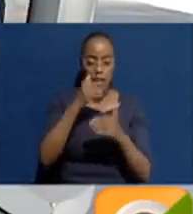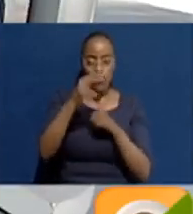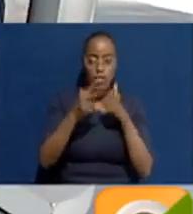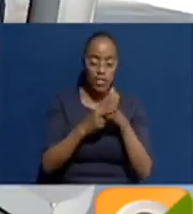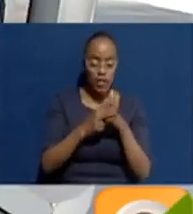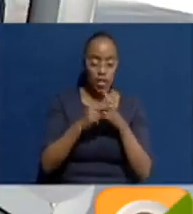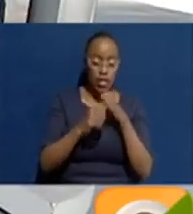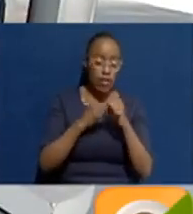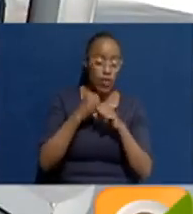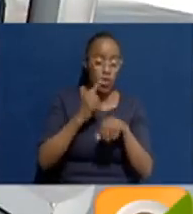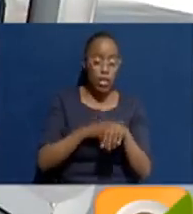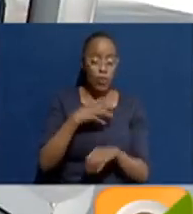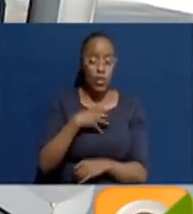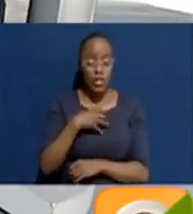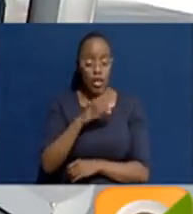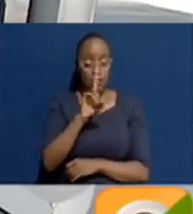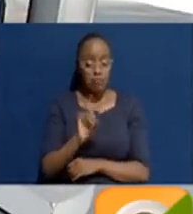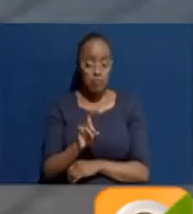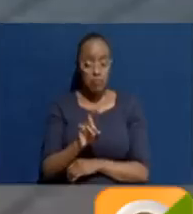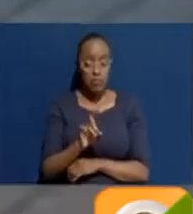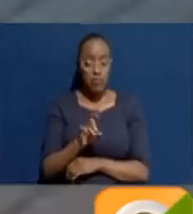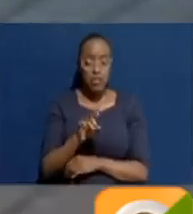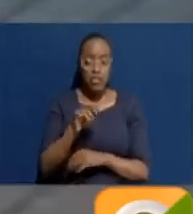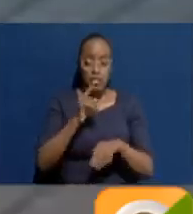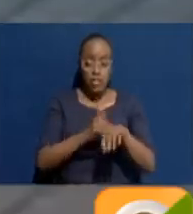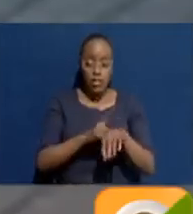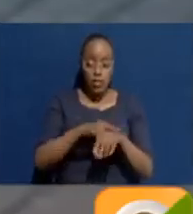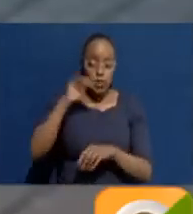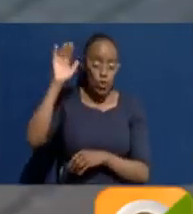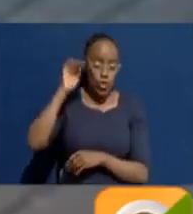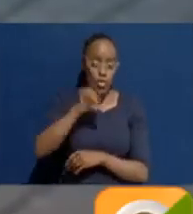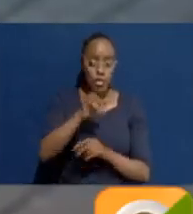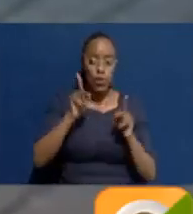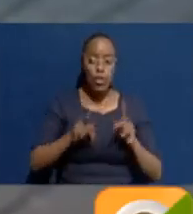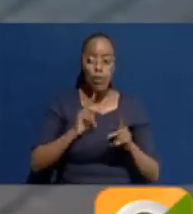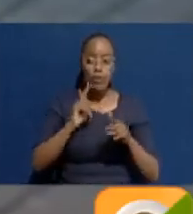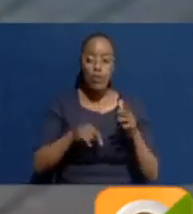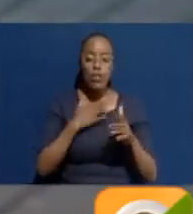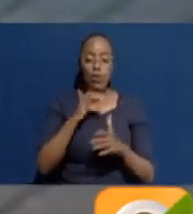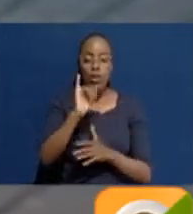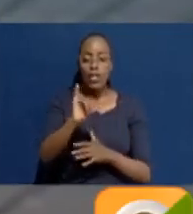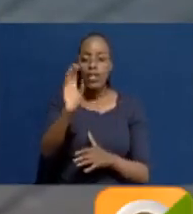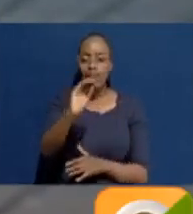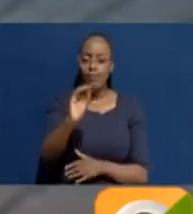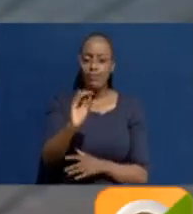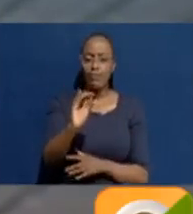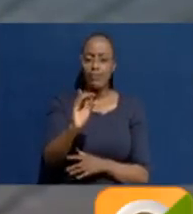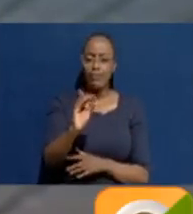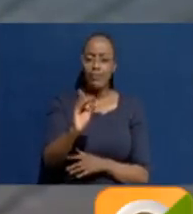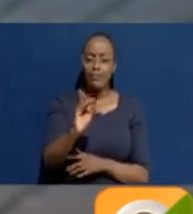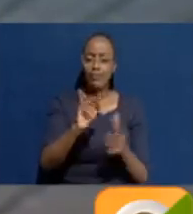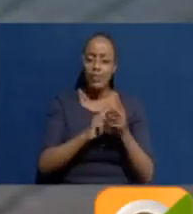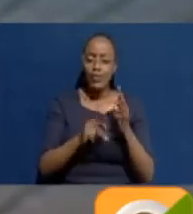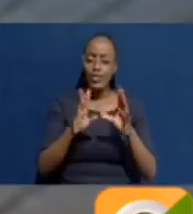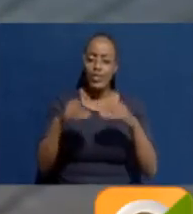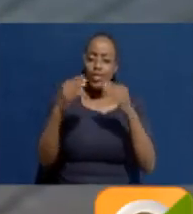at retirement or whatever? Again, Sam, when we listened to the public, they were saying they don't want that. So you